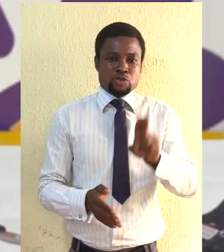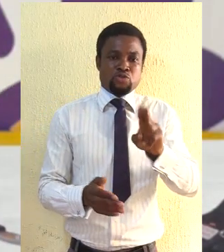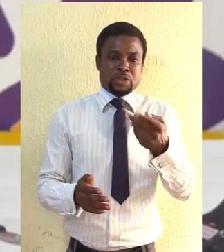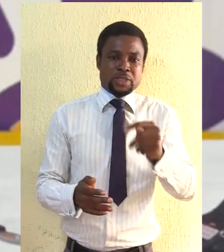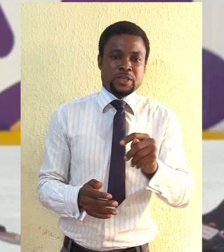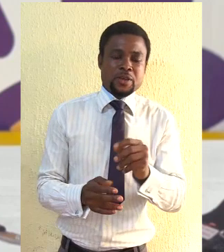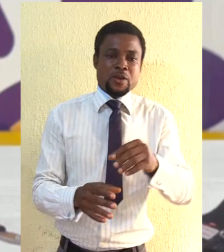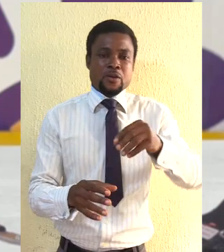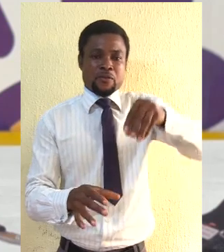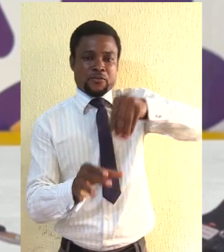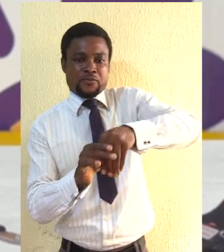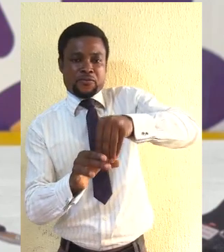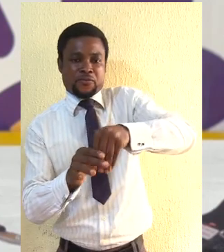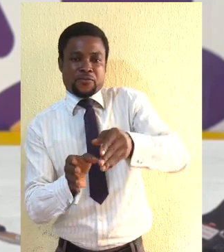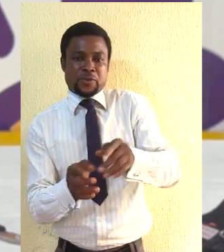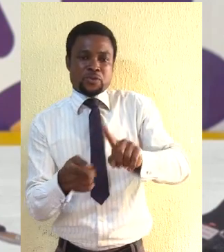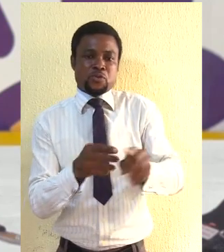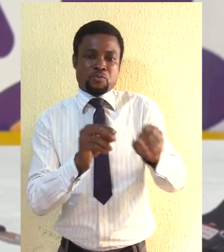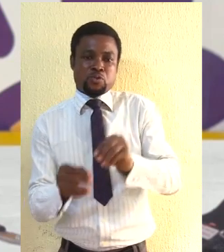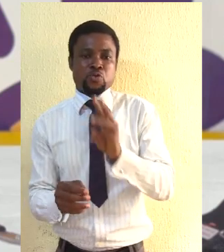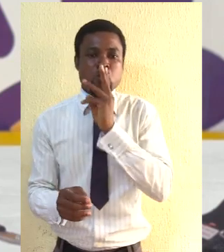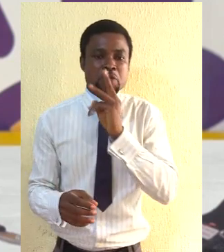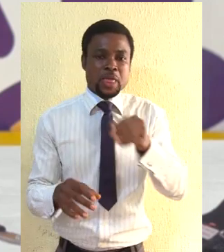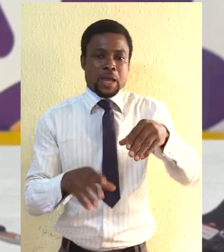turn the straw up, place your bottle